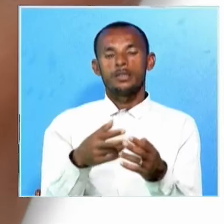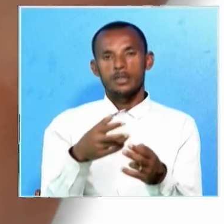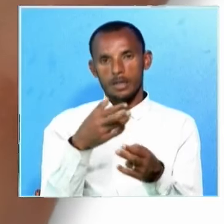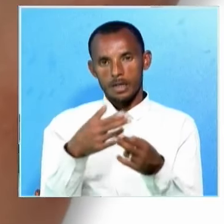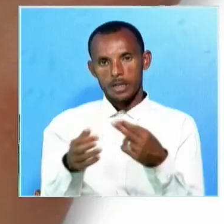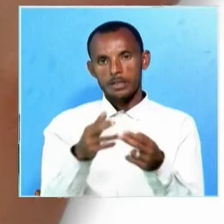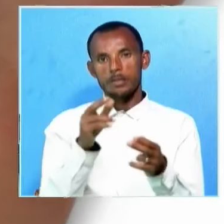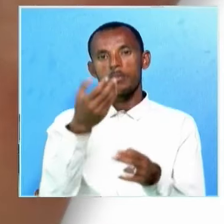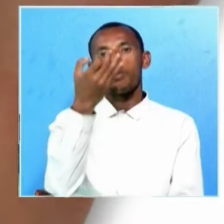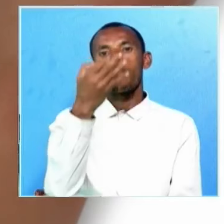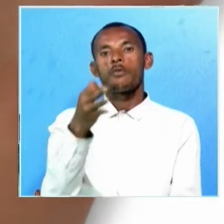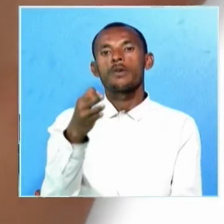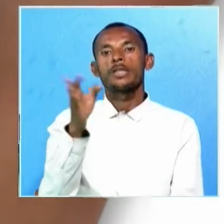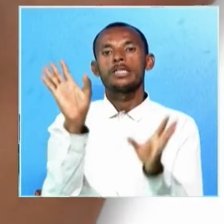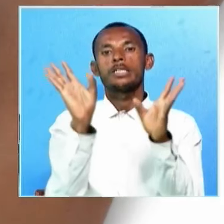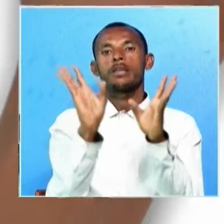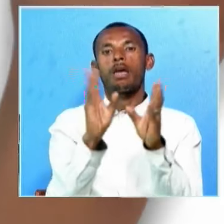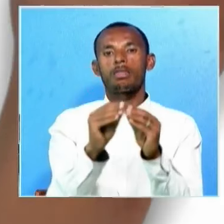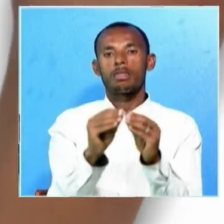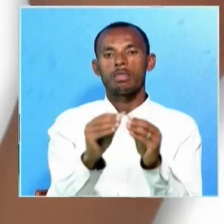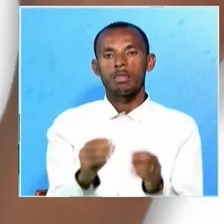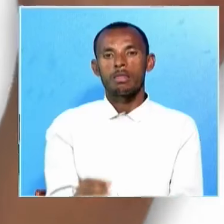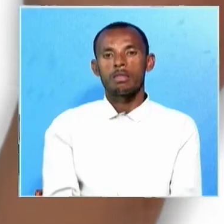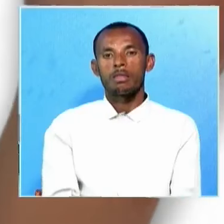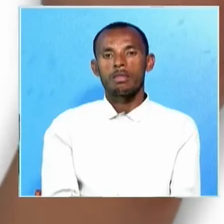of set